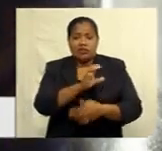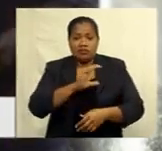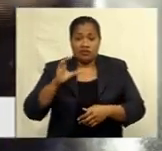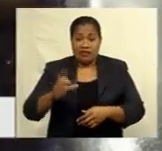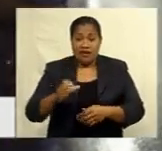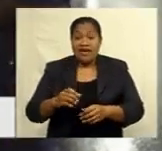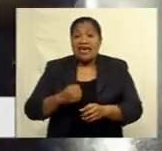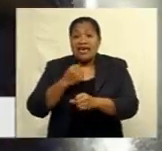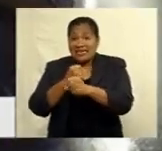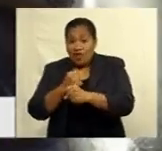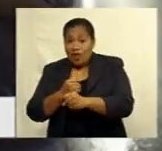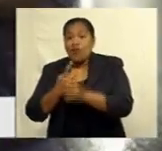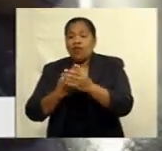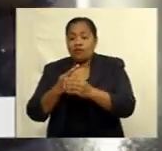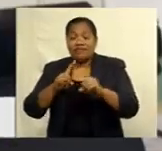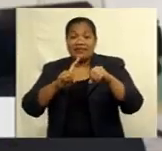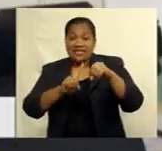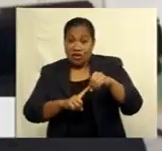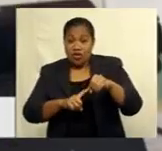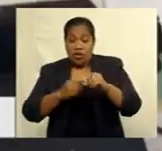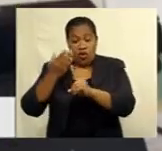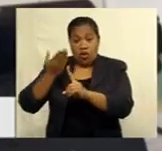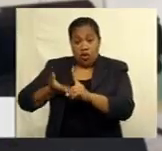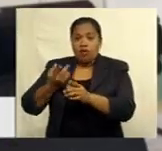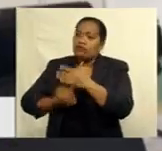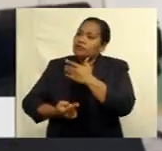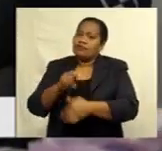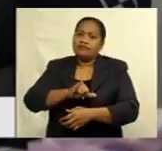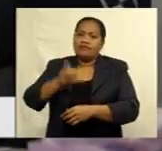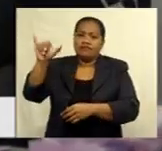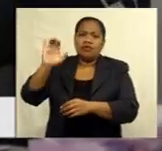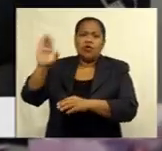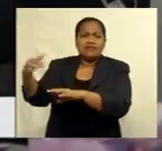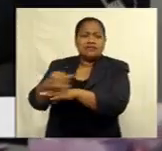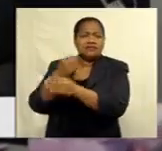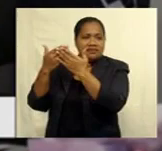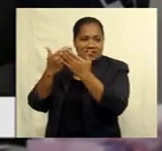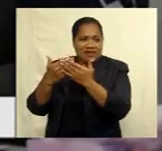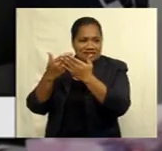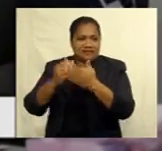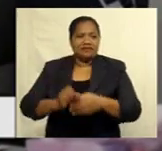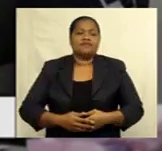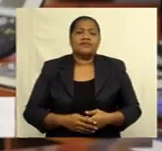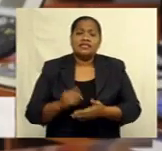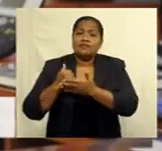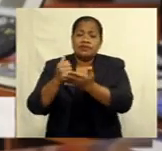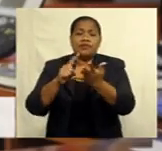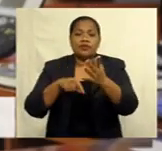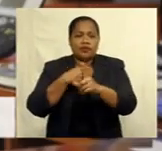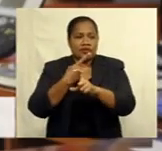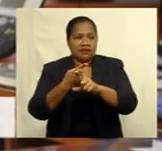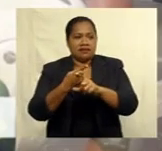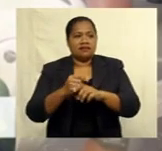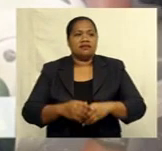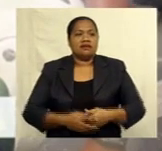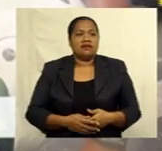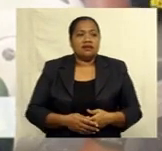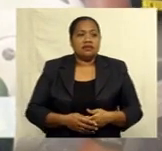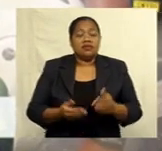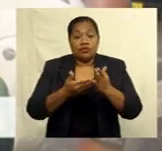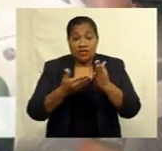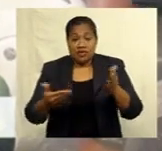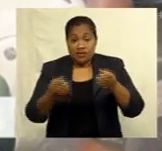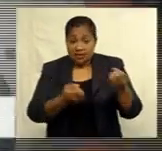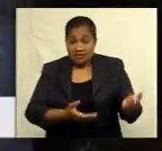studies supported by the United Kingdom government. The Fiji Police Force says during the completion of the